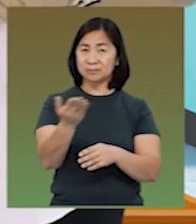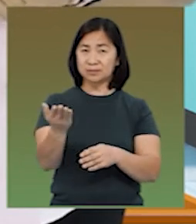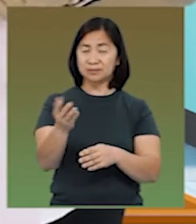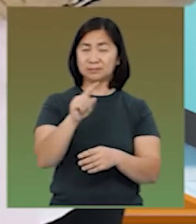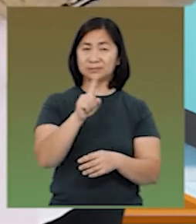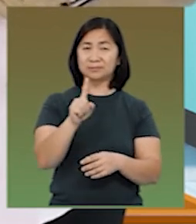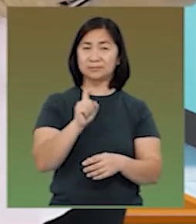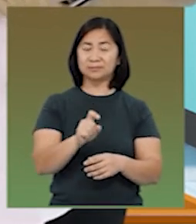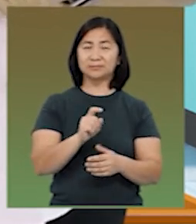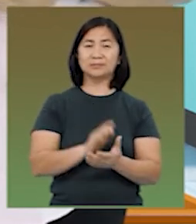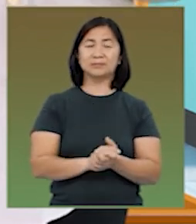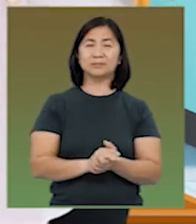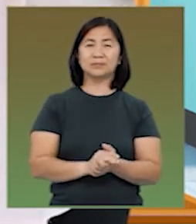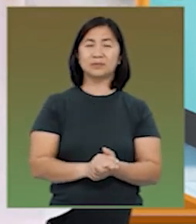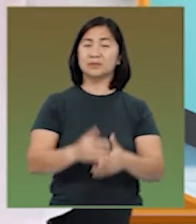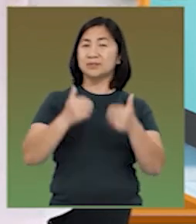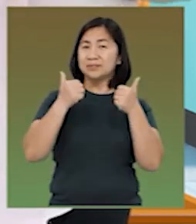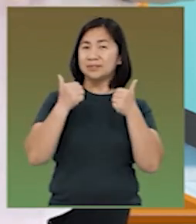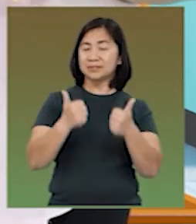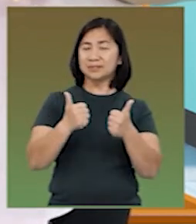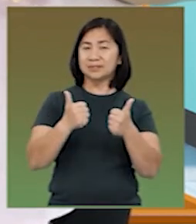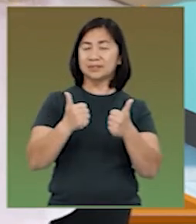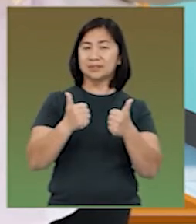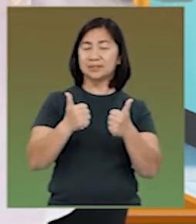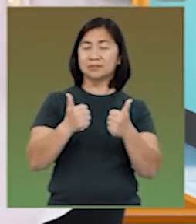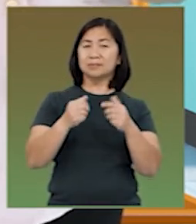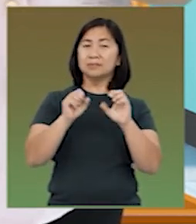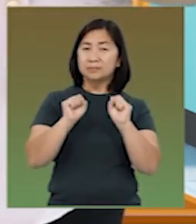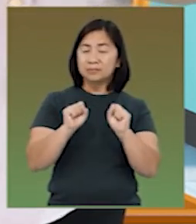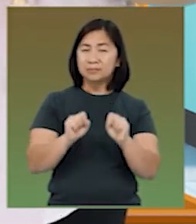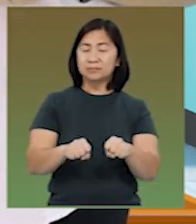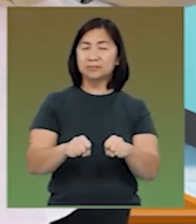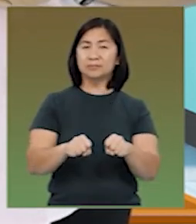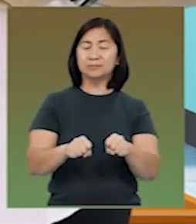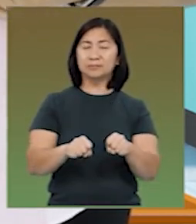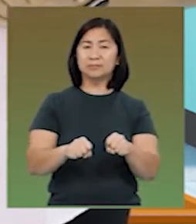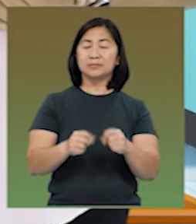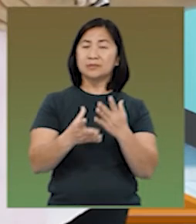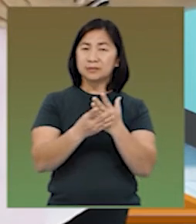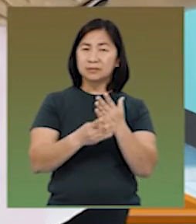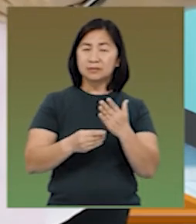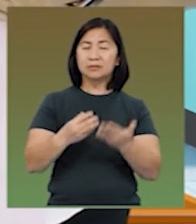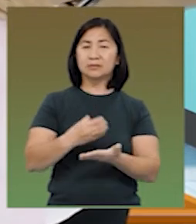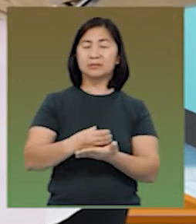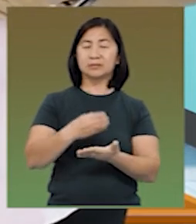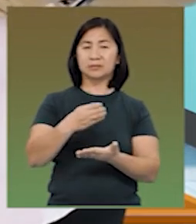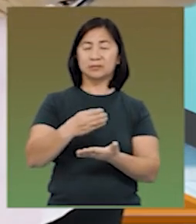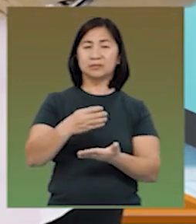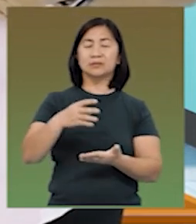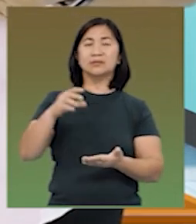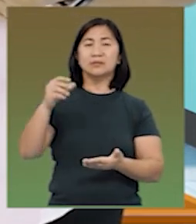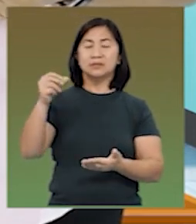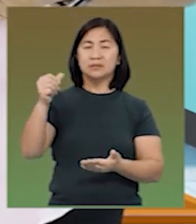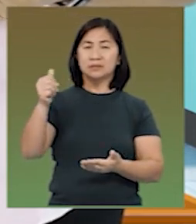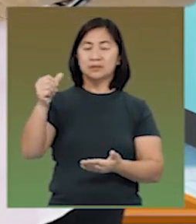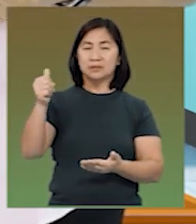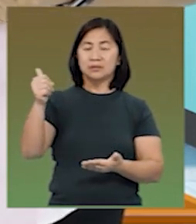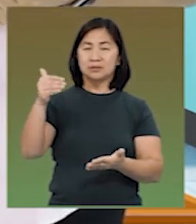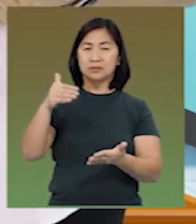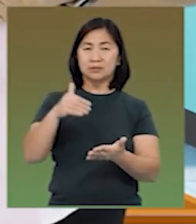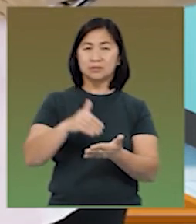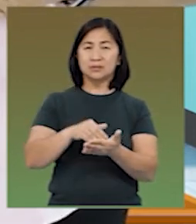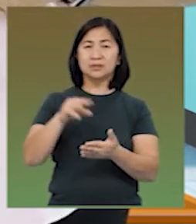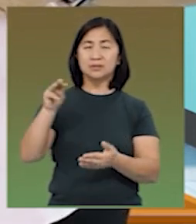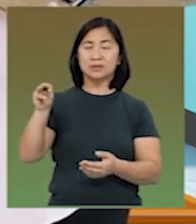Nasagot na ba? 2 thumbs up! Ang capacity ng oil container ay